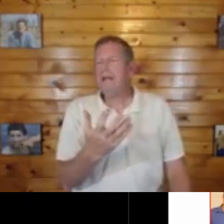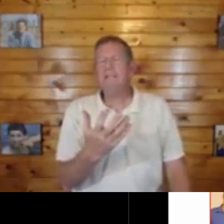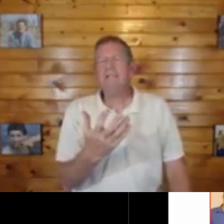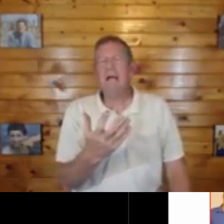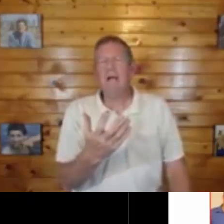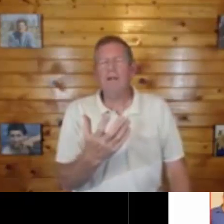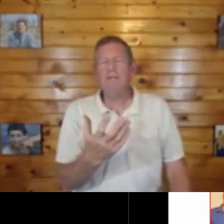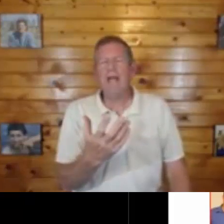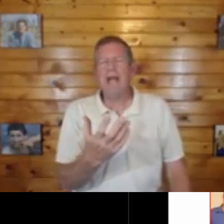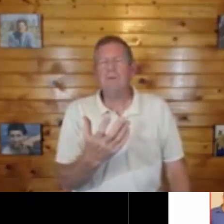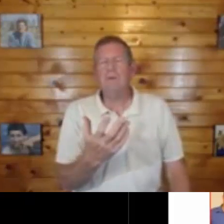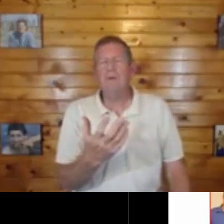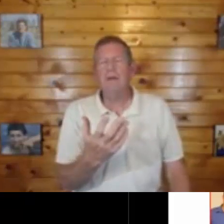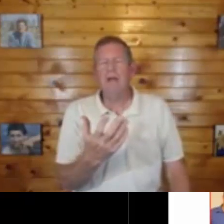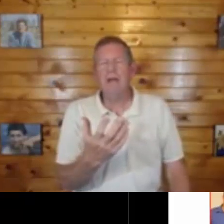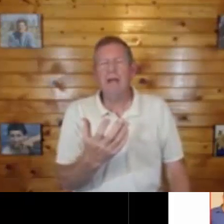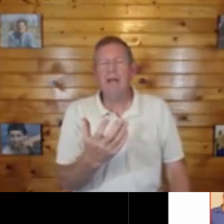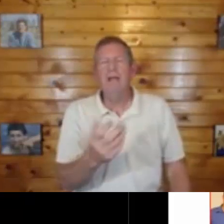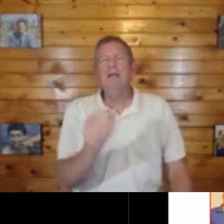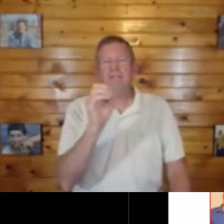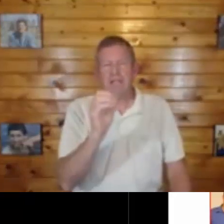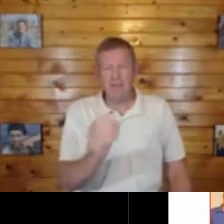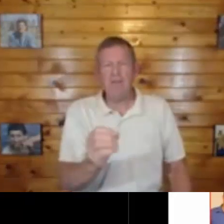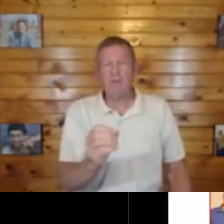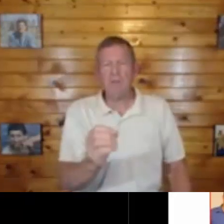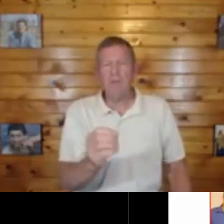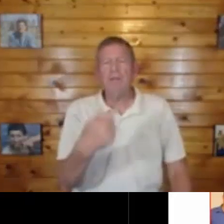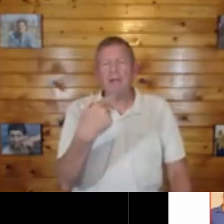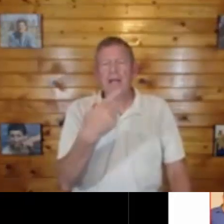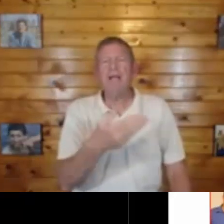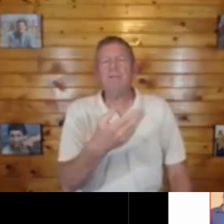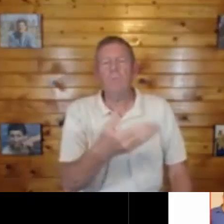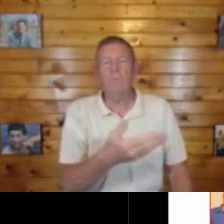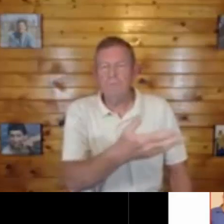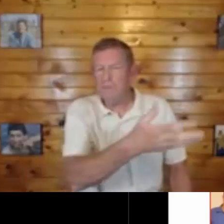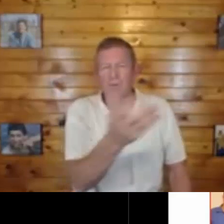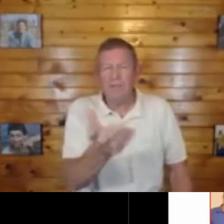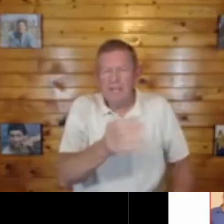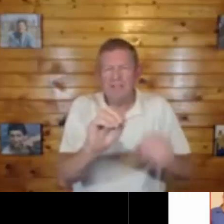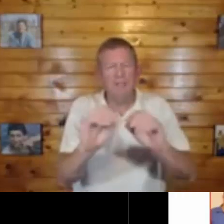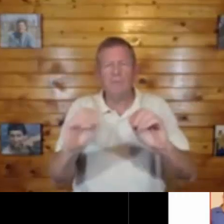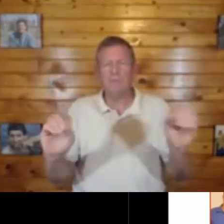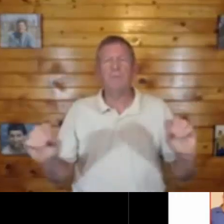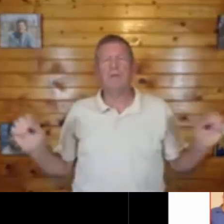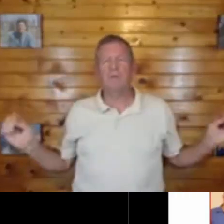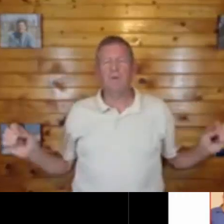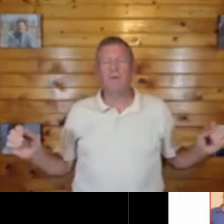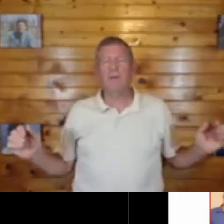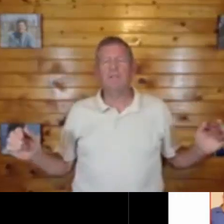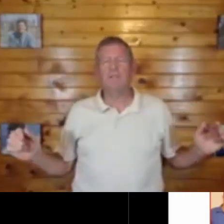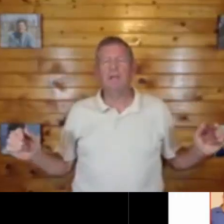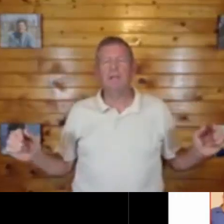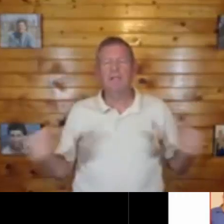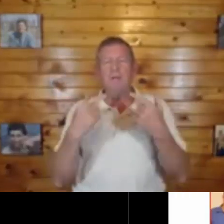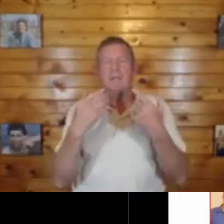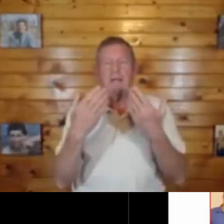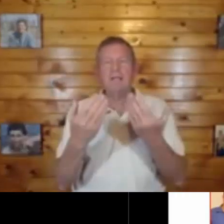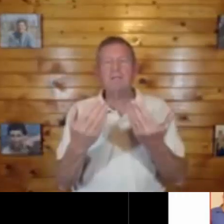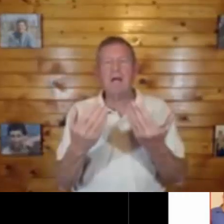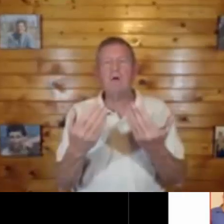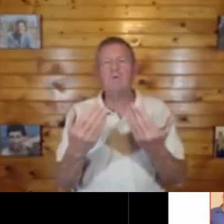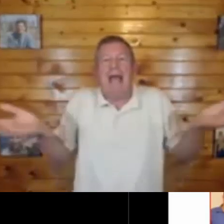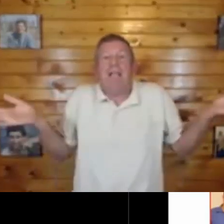qu'elle. Why did I say est-ce qu'elle? Why did I say est-ce que elle? Same issue. The last, you can't see the words in print at this point in the ULAT studies,